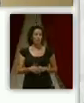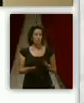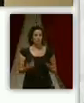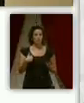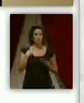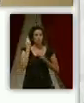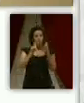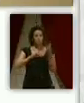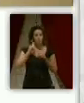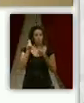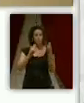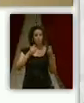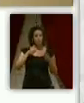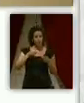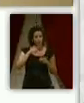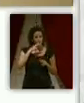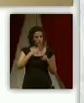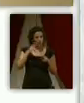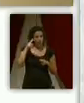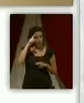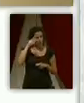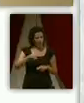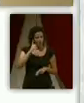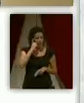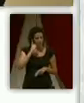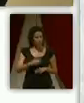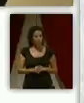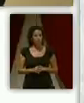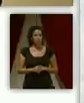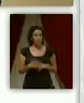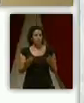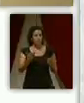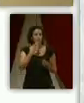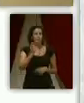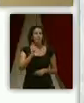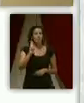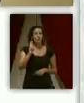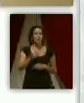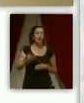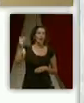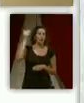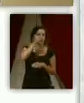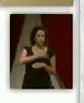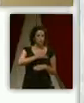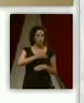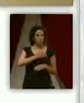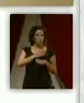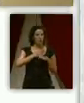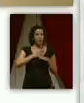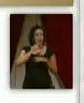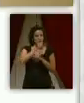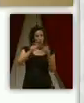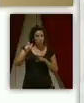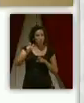dreadful. My question is, are these really smartphones? Because if in previous versions to